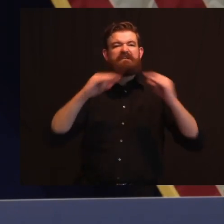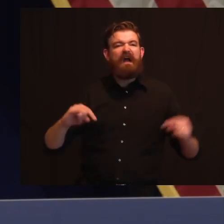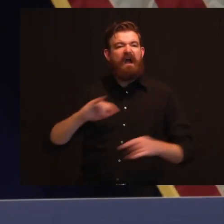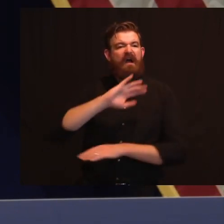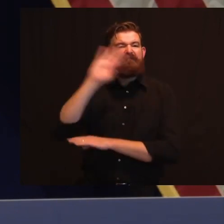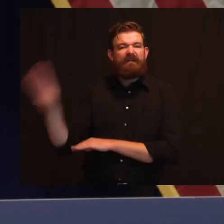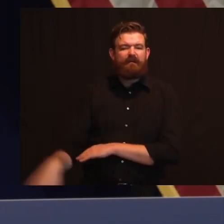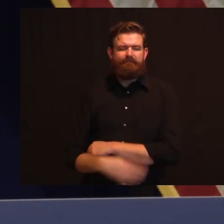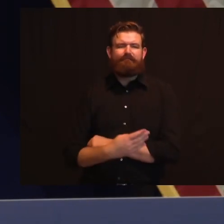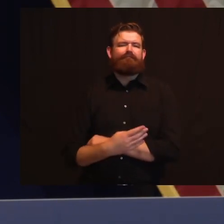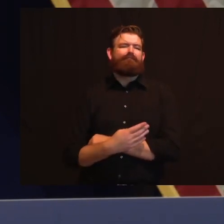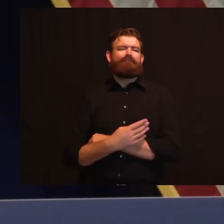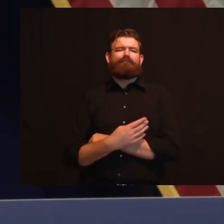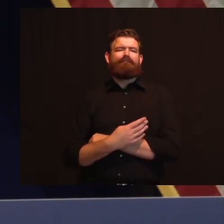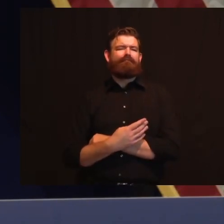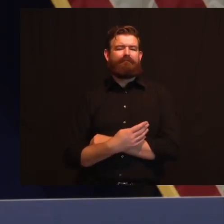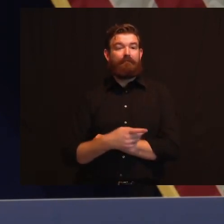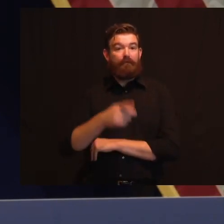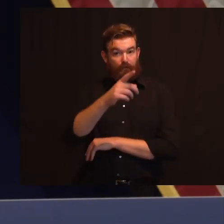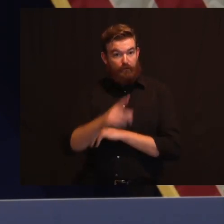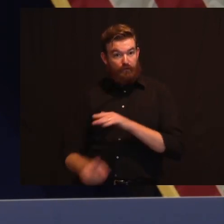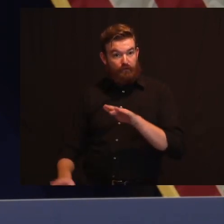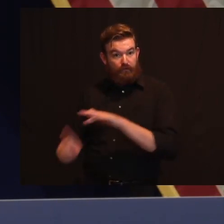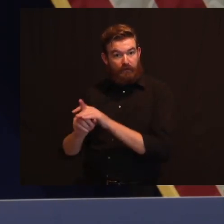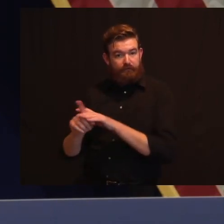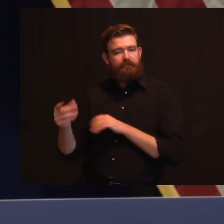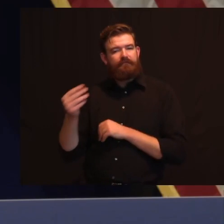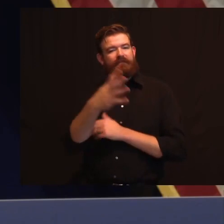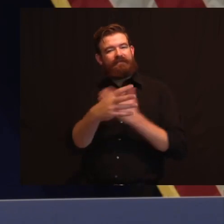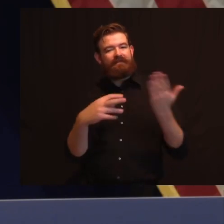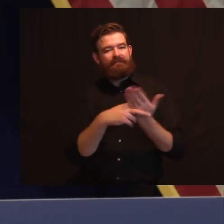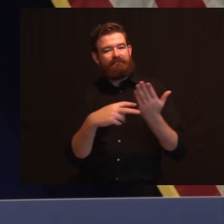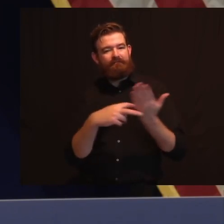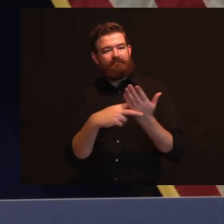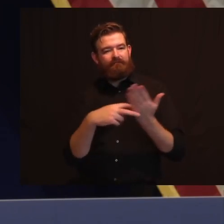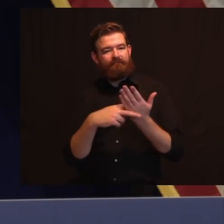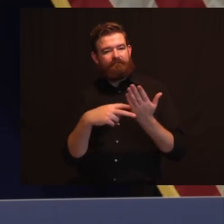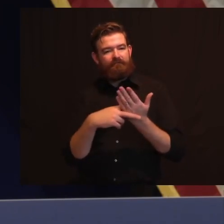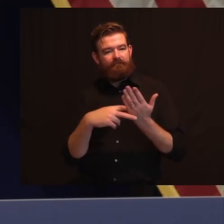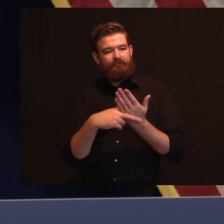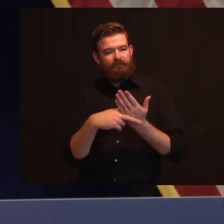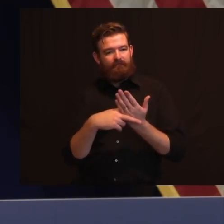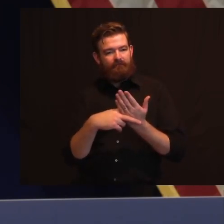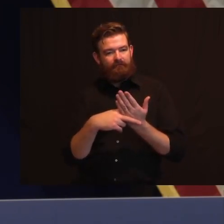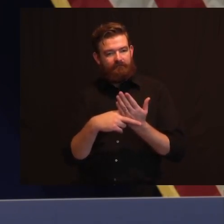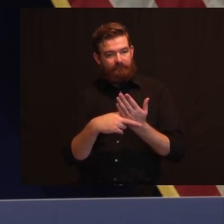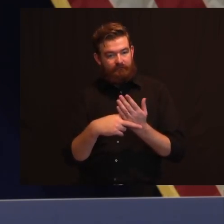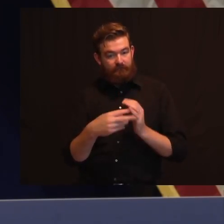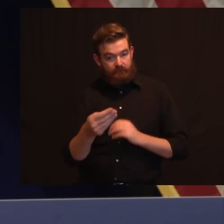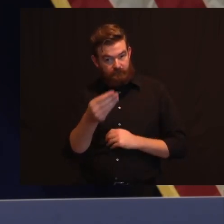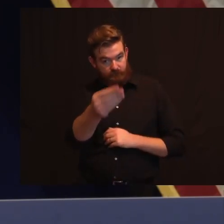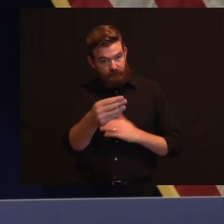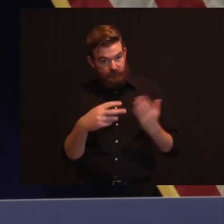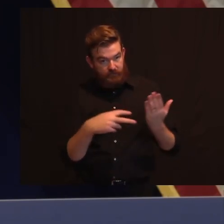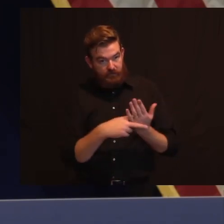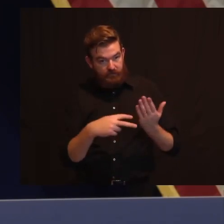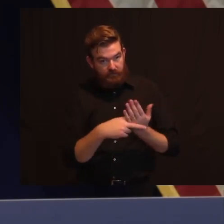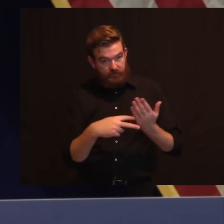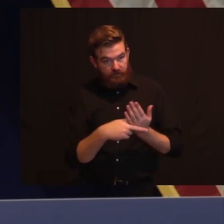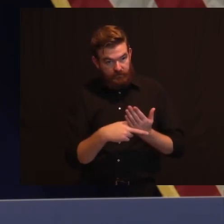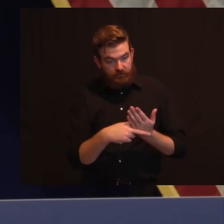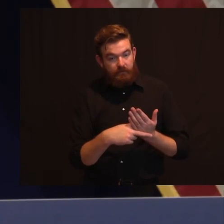to those waiting in line based on the capacity for the day. We'll take your phone number, you'll get a ticket, and you'll be contacted when we're ready to